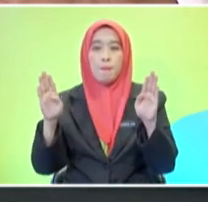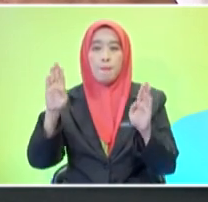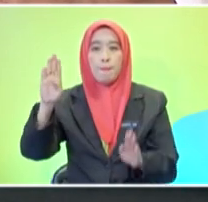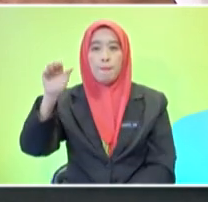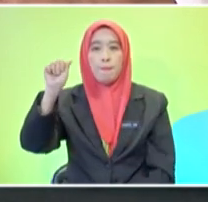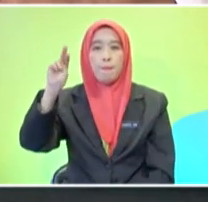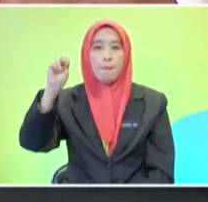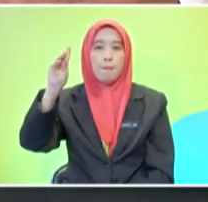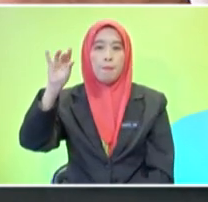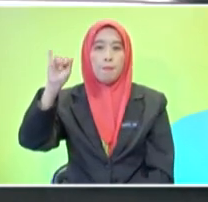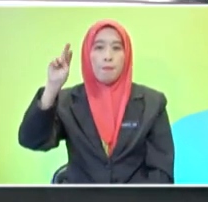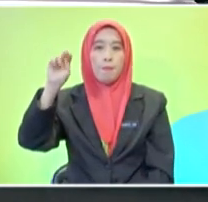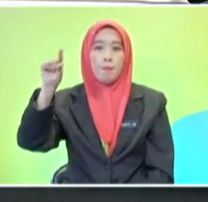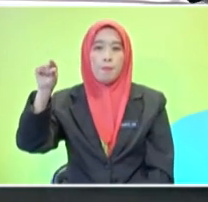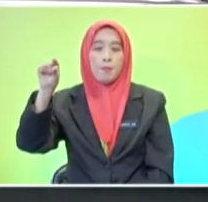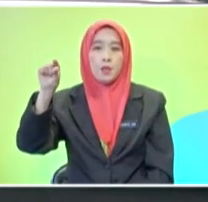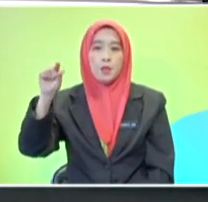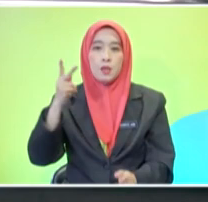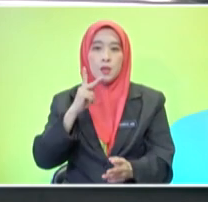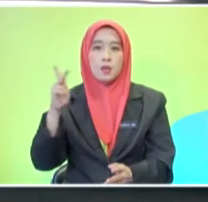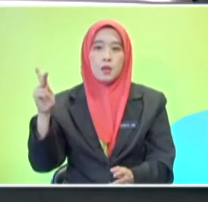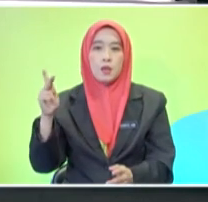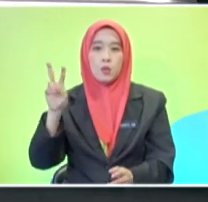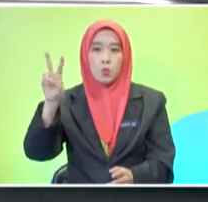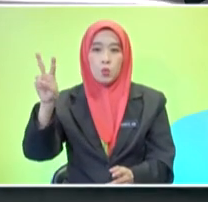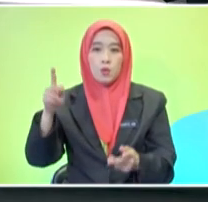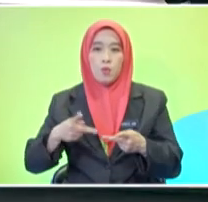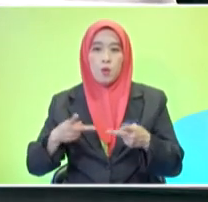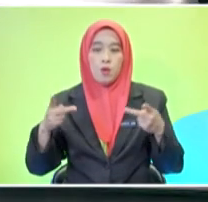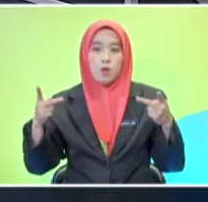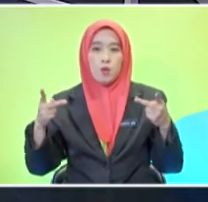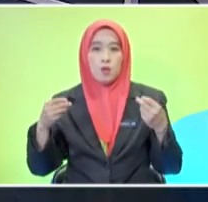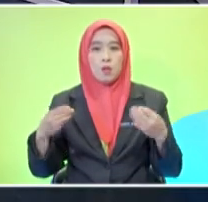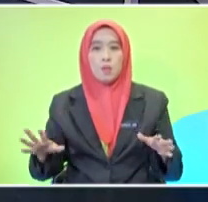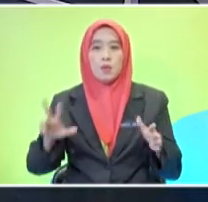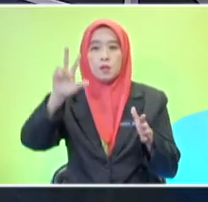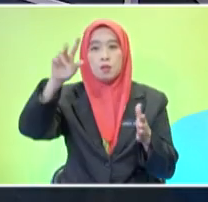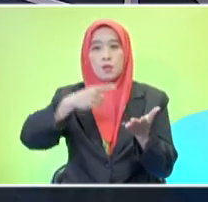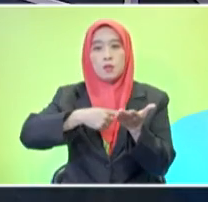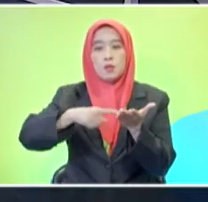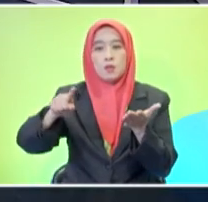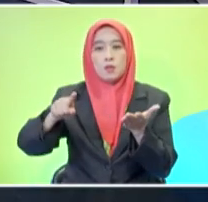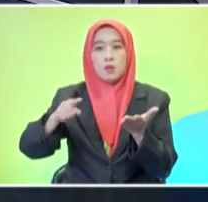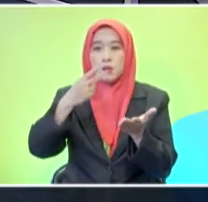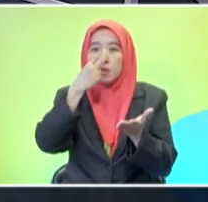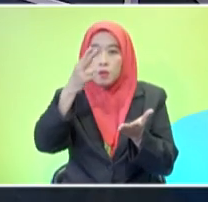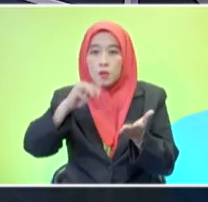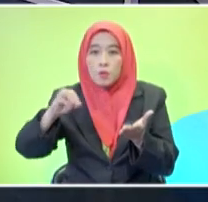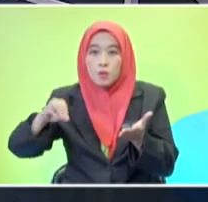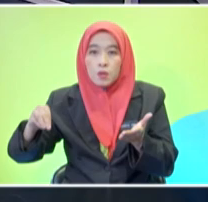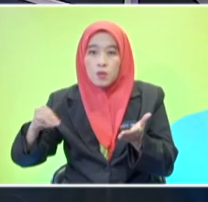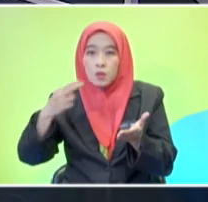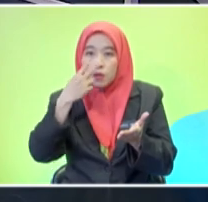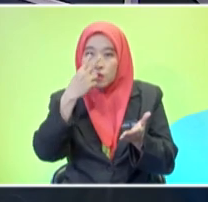compare the size of the roots. Roots. Yes, after 3 weeks. Okay, pupils, let's take a look closely